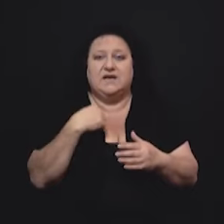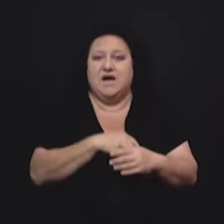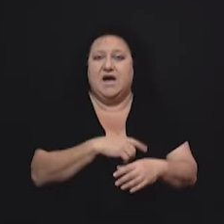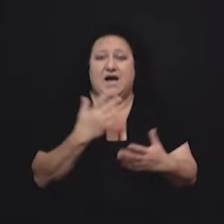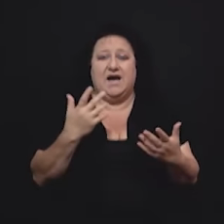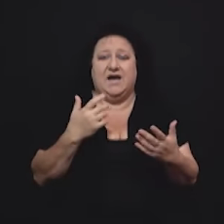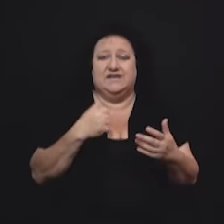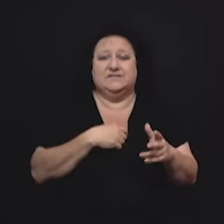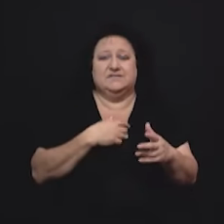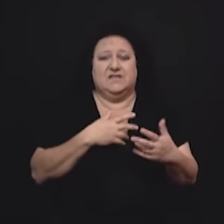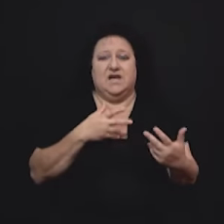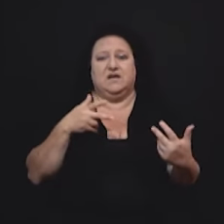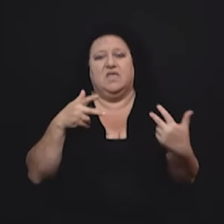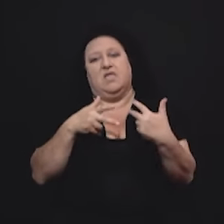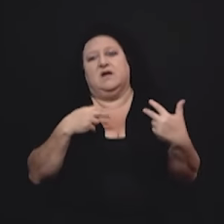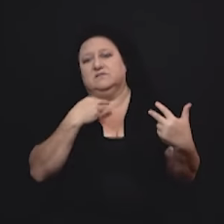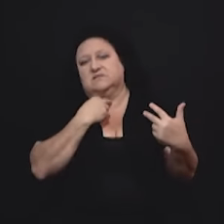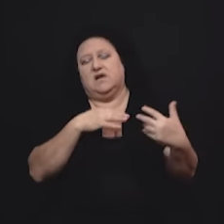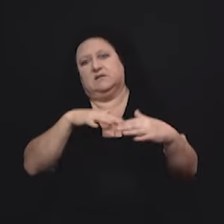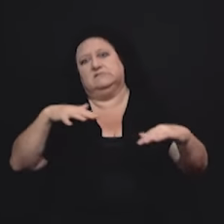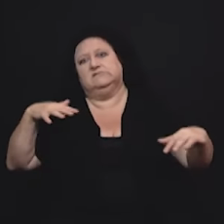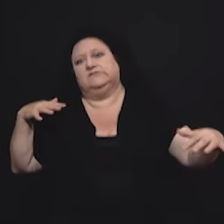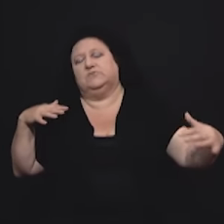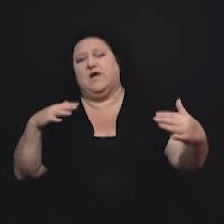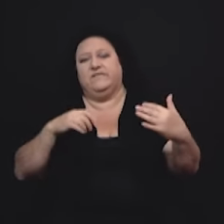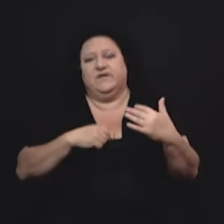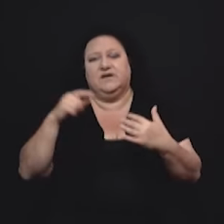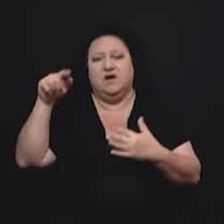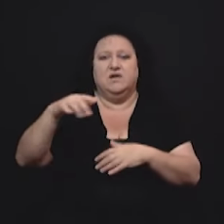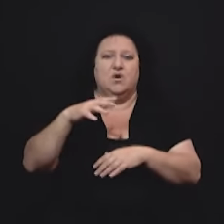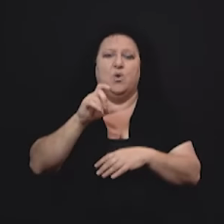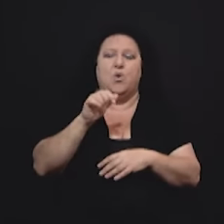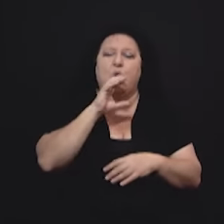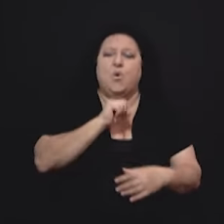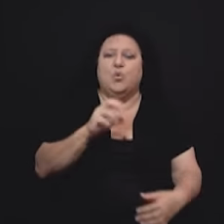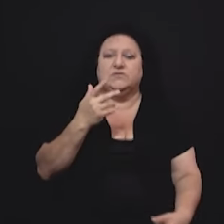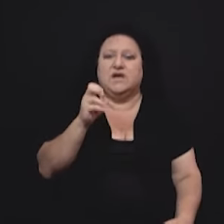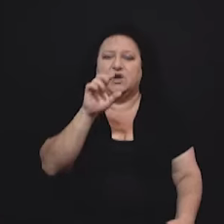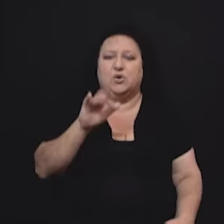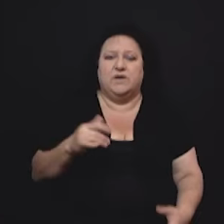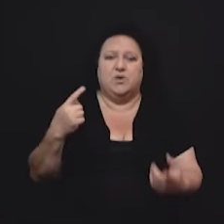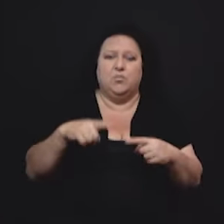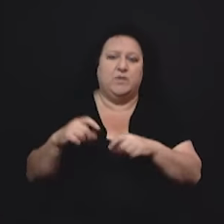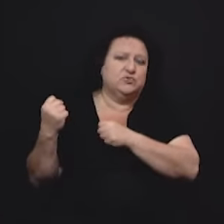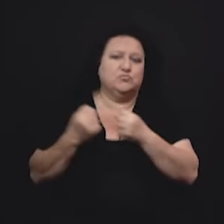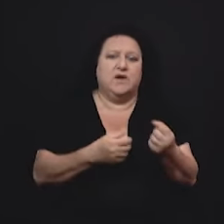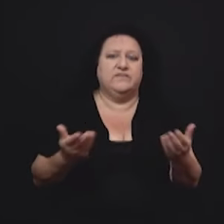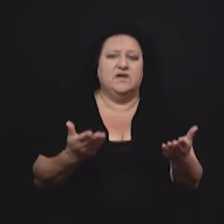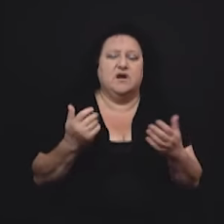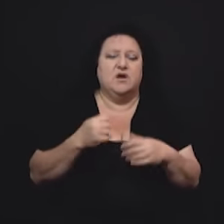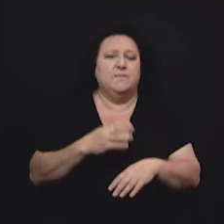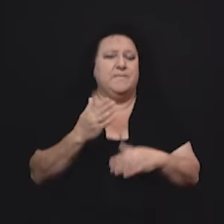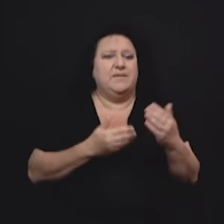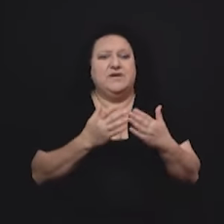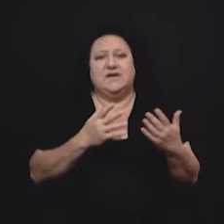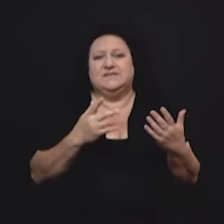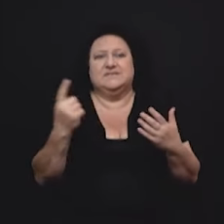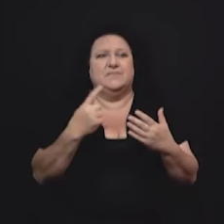be us and our communities reaching out. And it may mean that we have to restructure how we do ministry in order to live into our